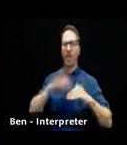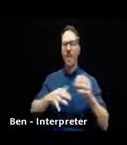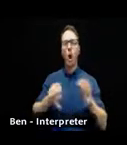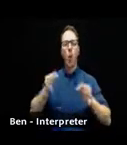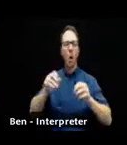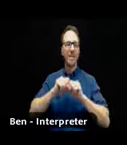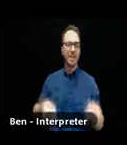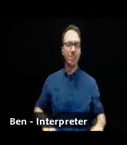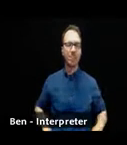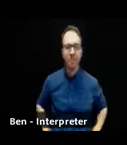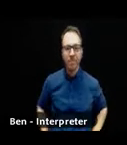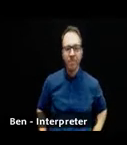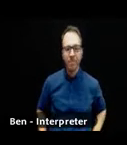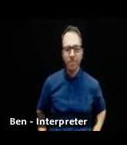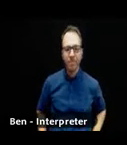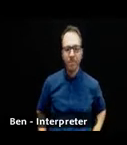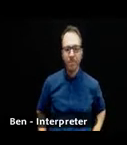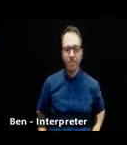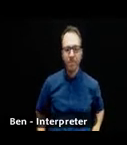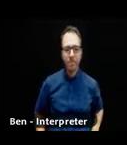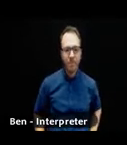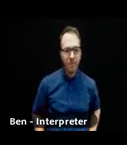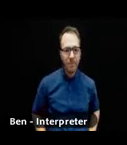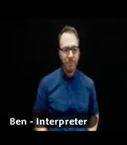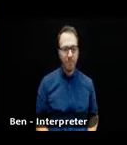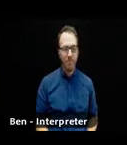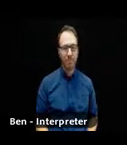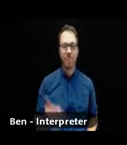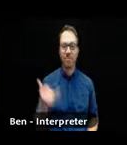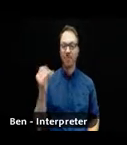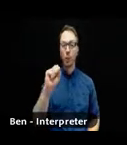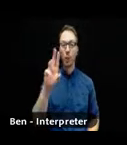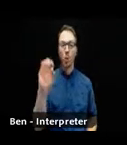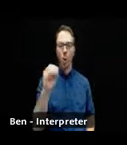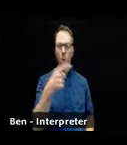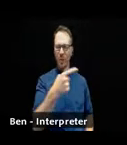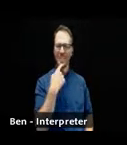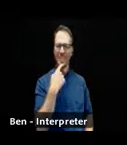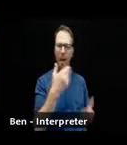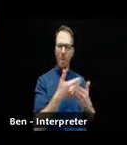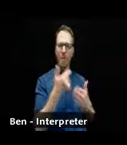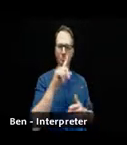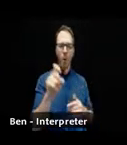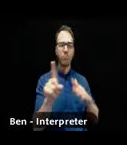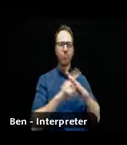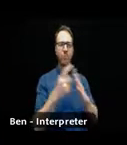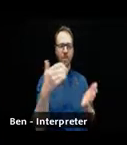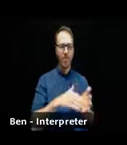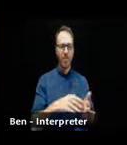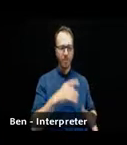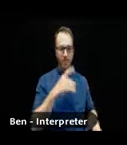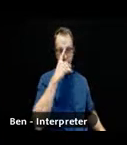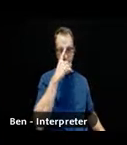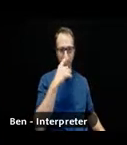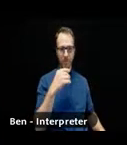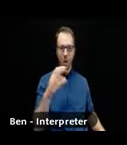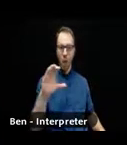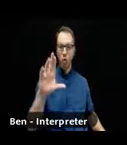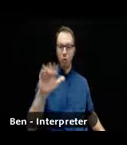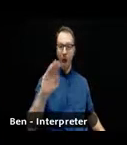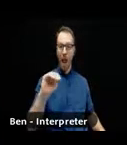operate. And you've said this, but the question came up a couple times. Are there crimes and people for